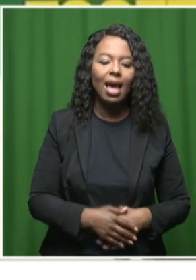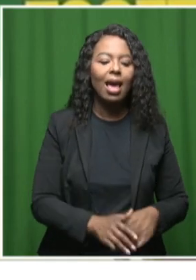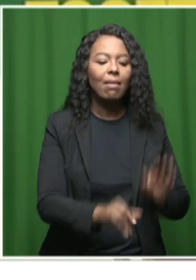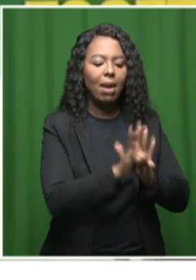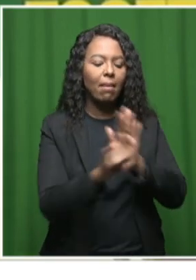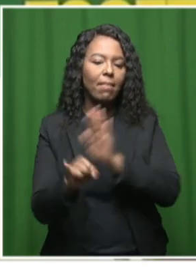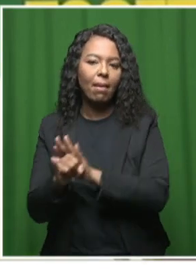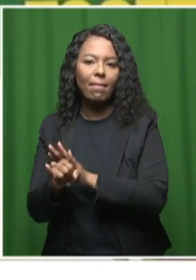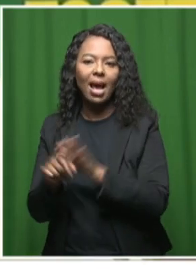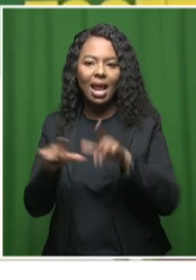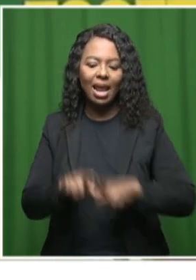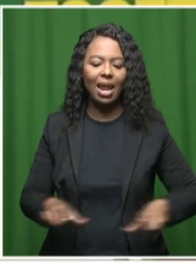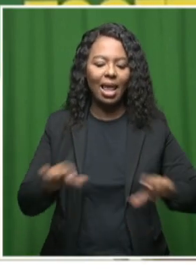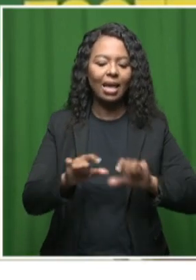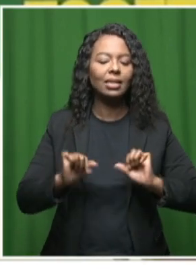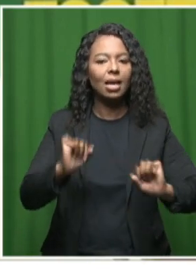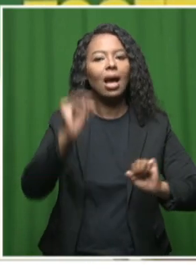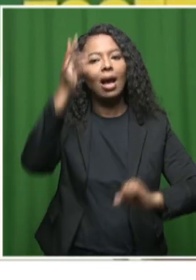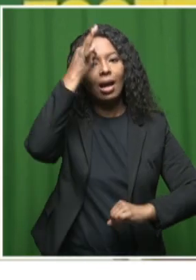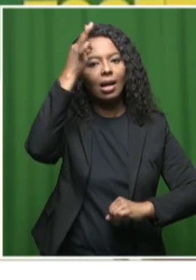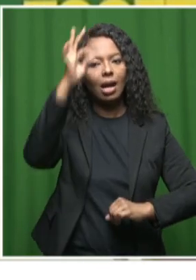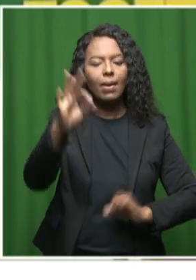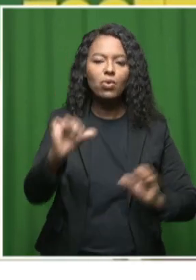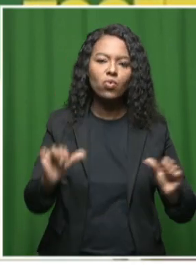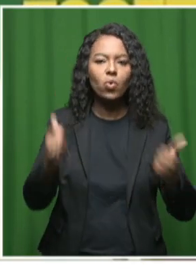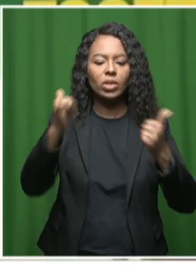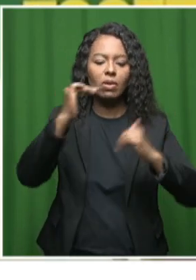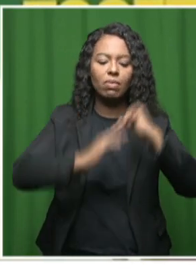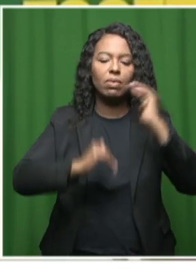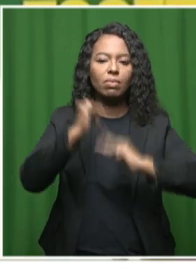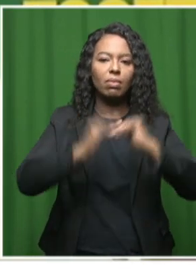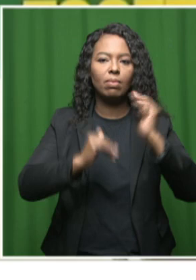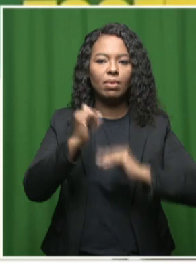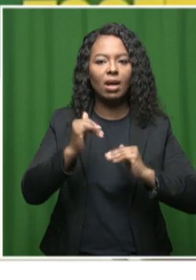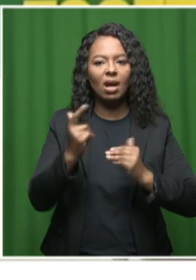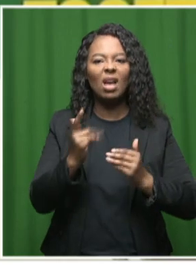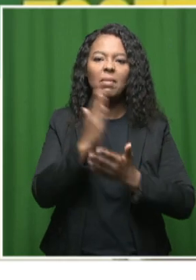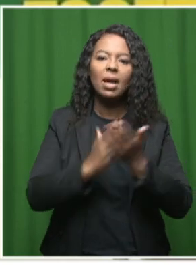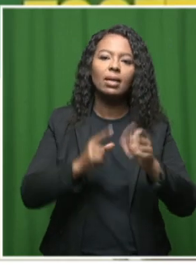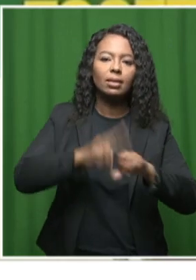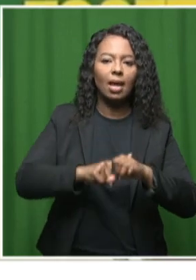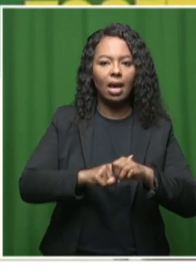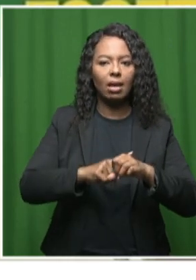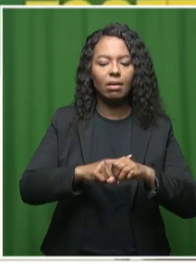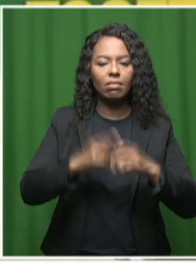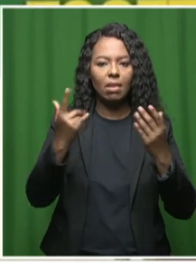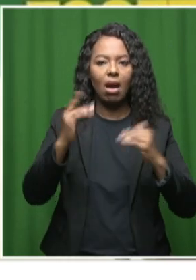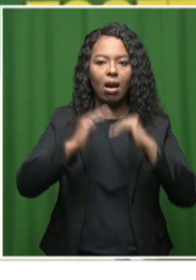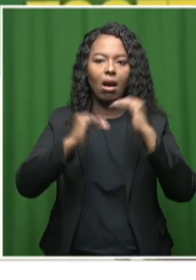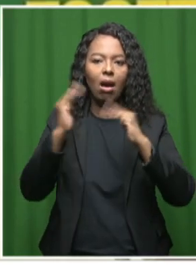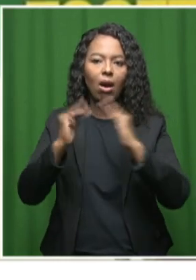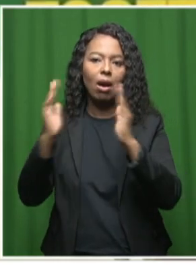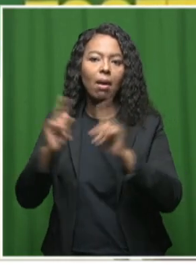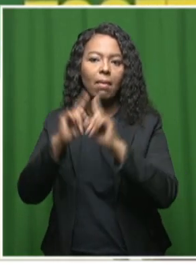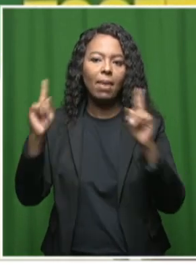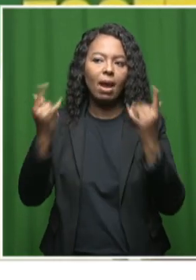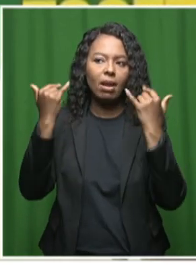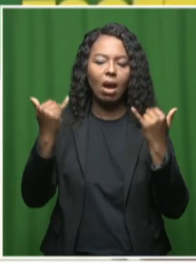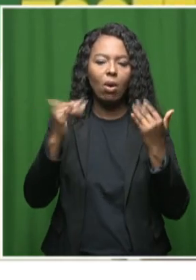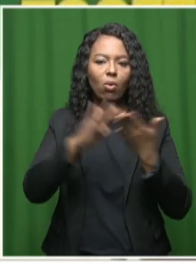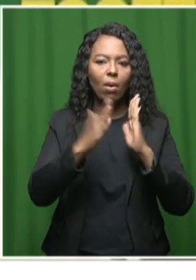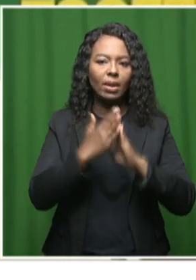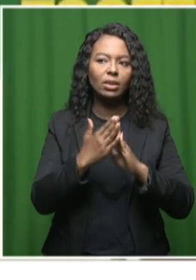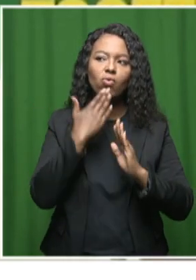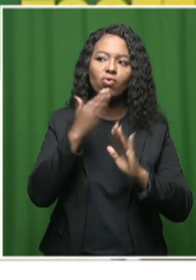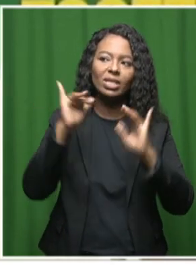to government that was good enough for us to build the temporary residential units, but communities that reside